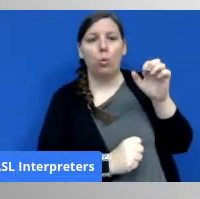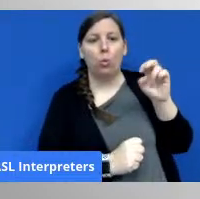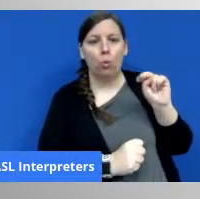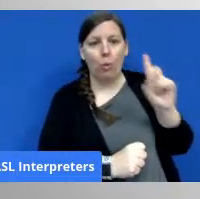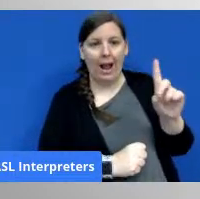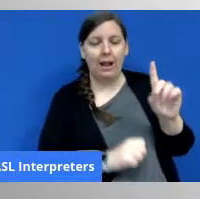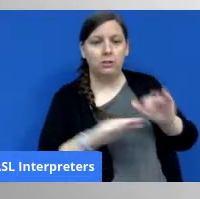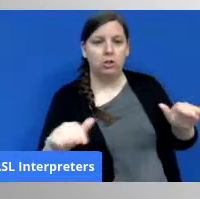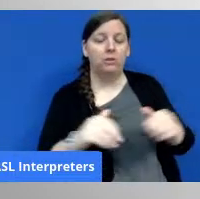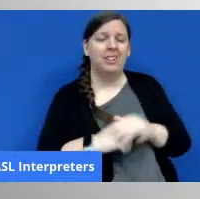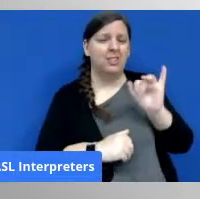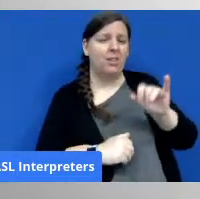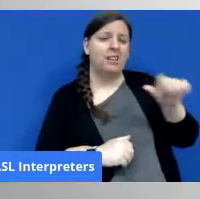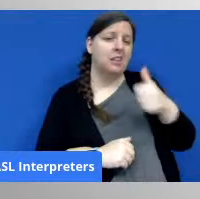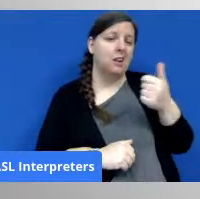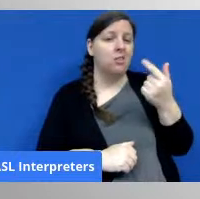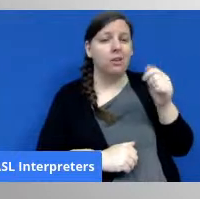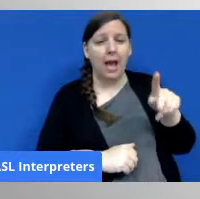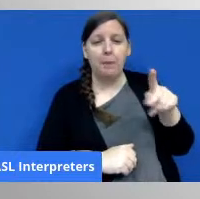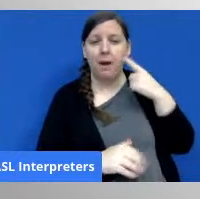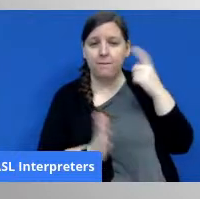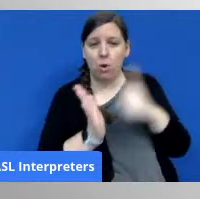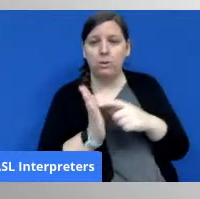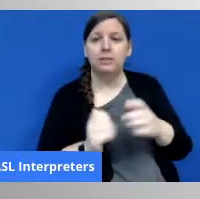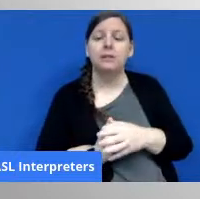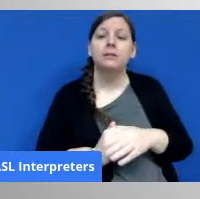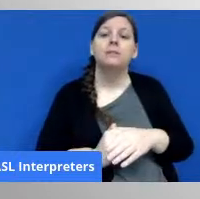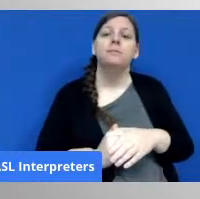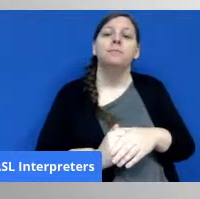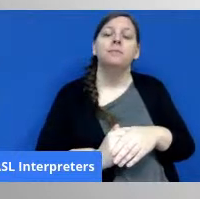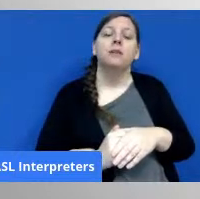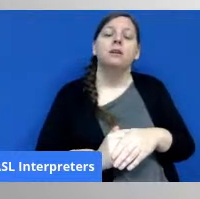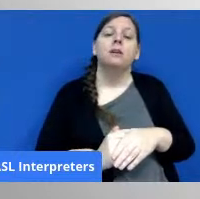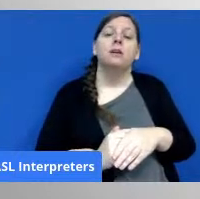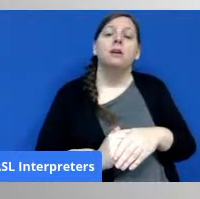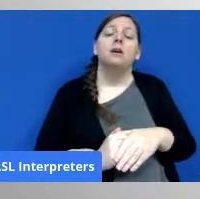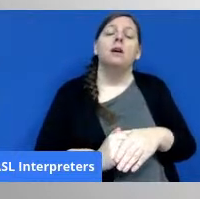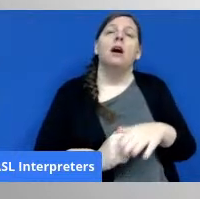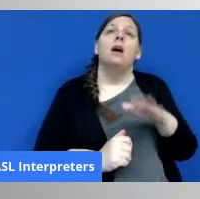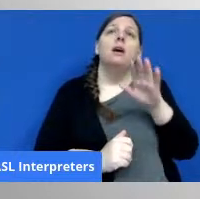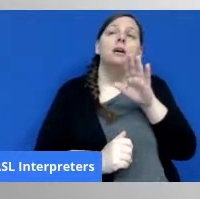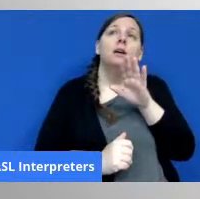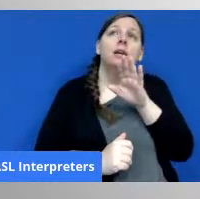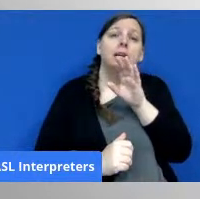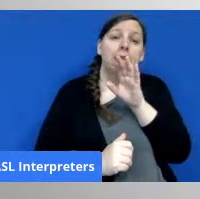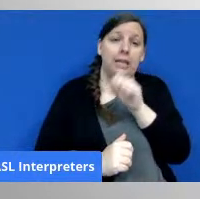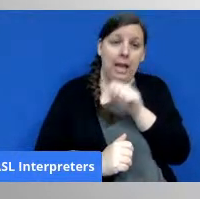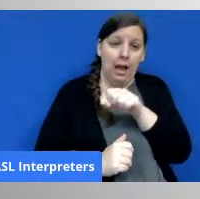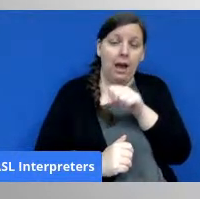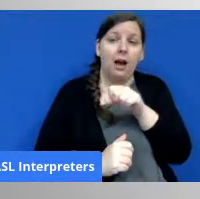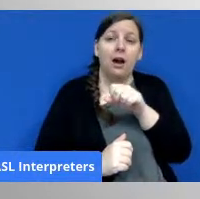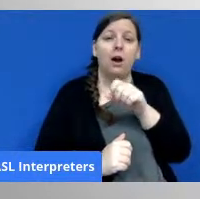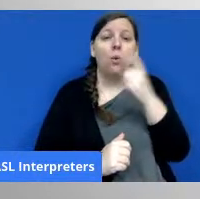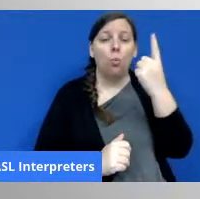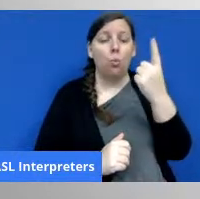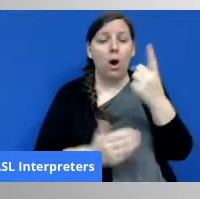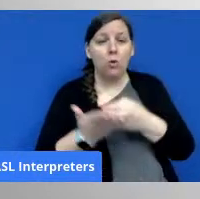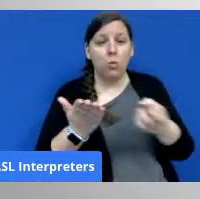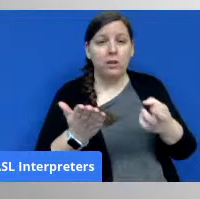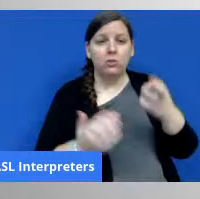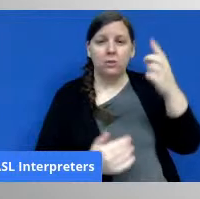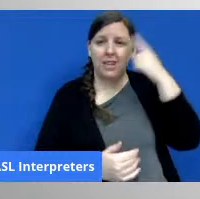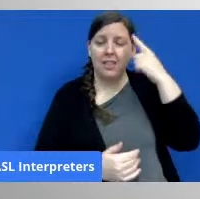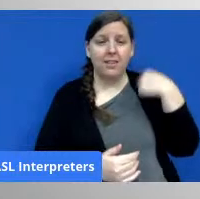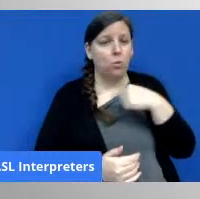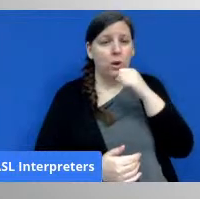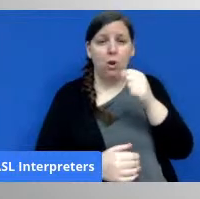Commissioner Link, I see your hand. Yeah, one resource in Athens Clarke County that I feel is really